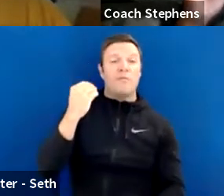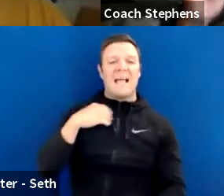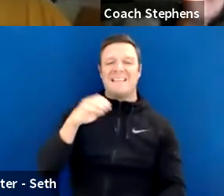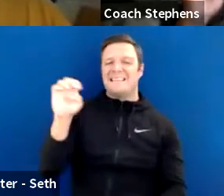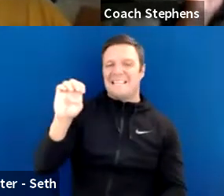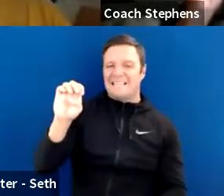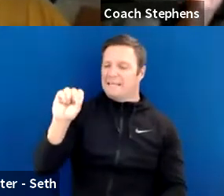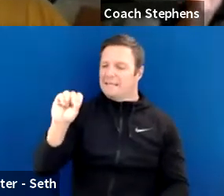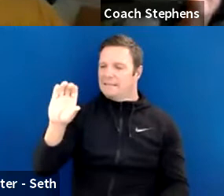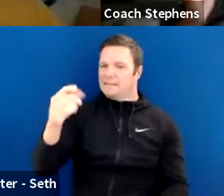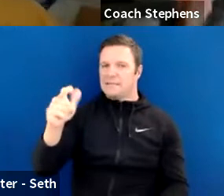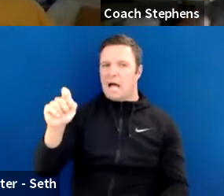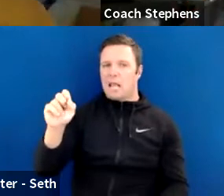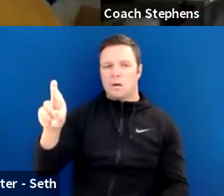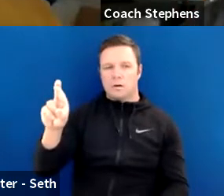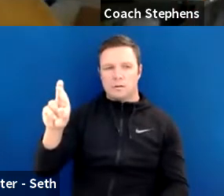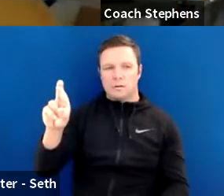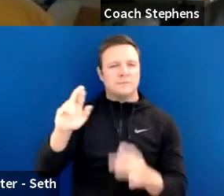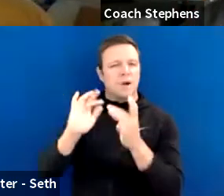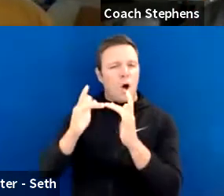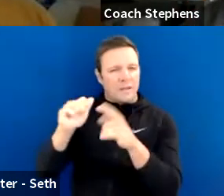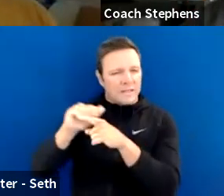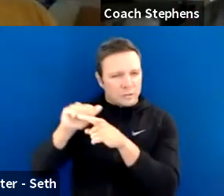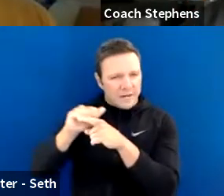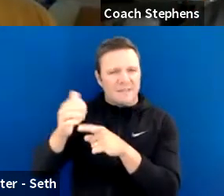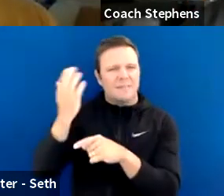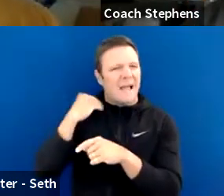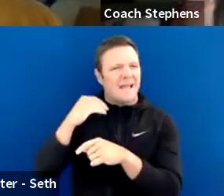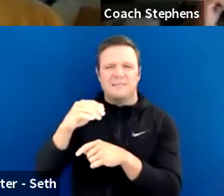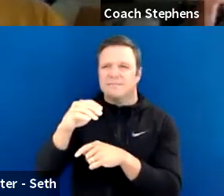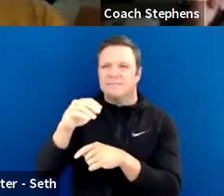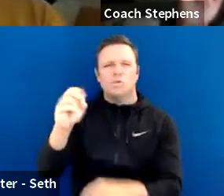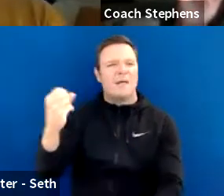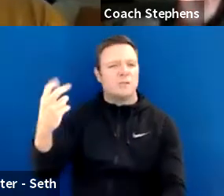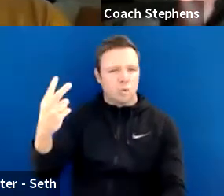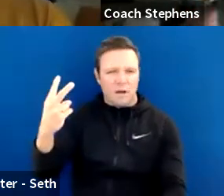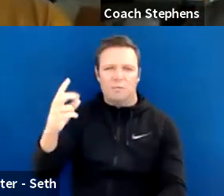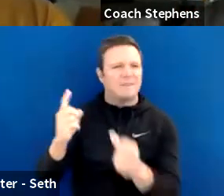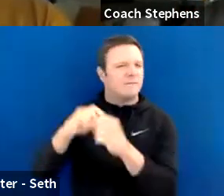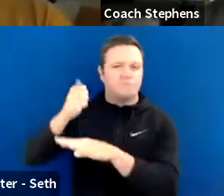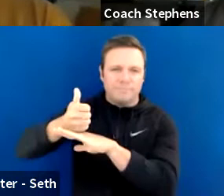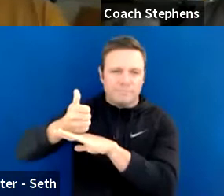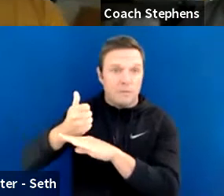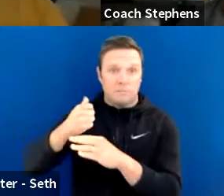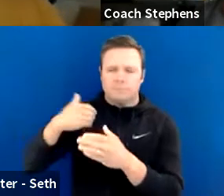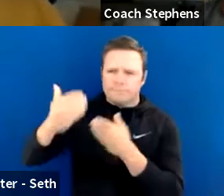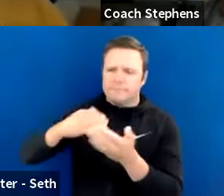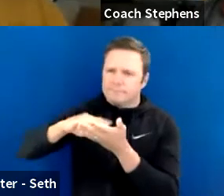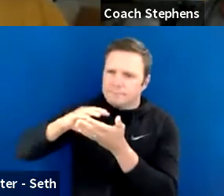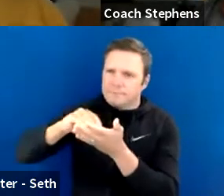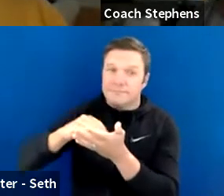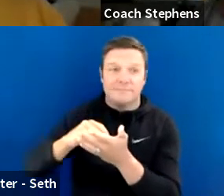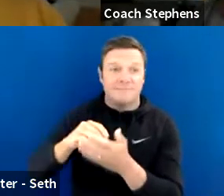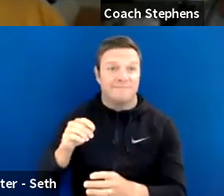e-scholars online training way back in the fall of 2012 when it was first initiated, and but I learned more and more as I went along. Sue Yang,